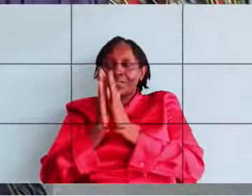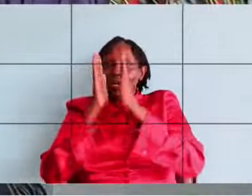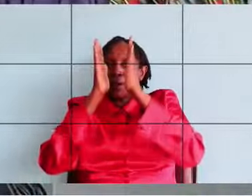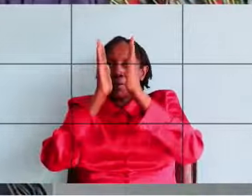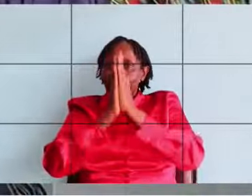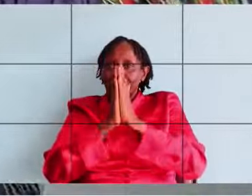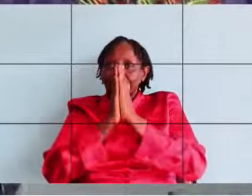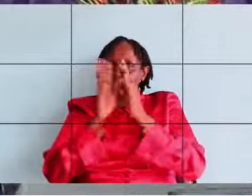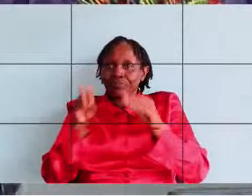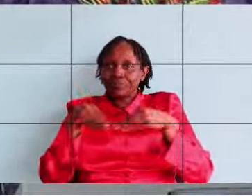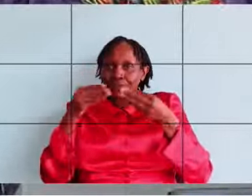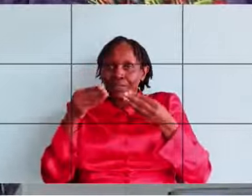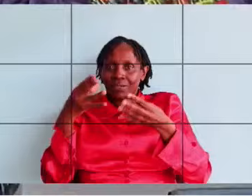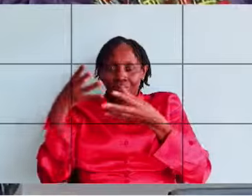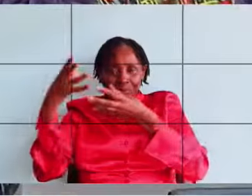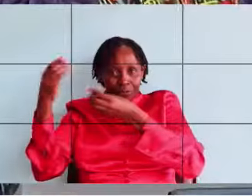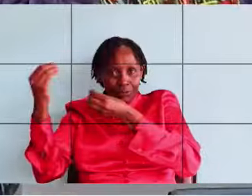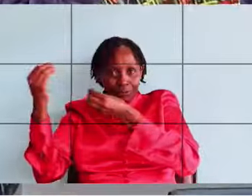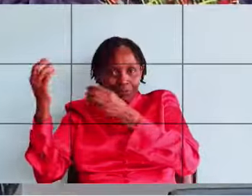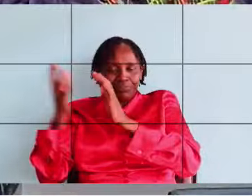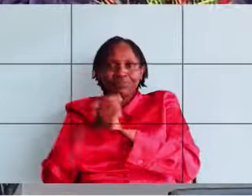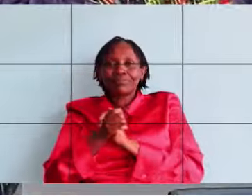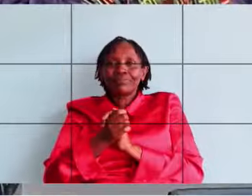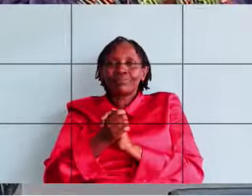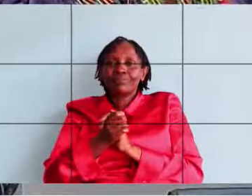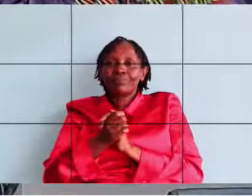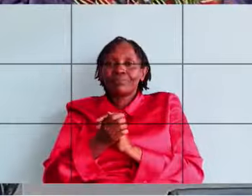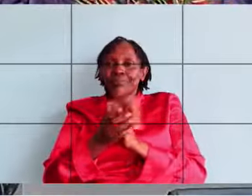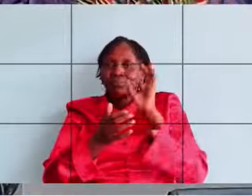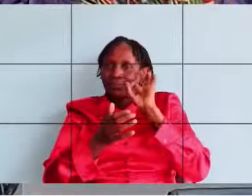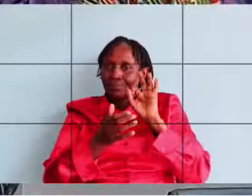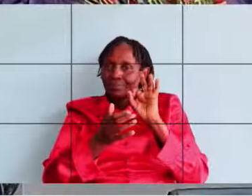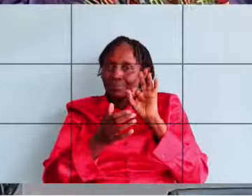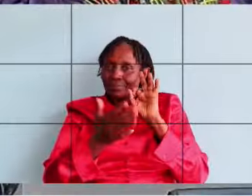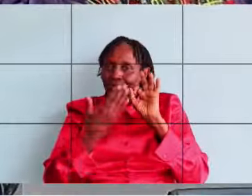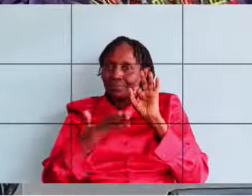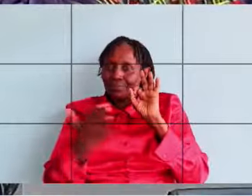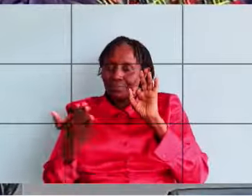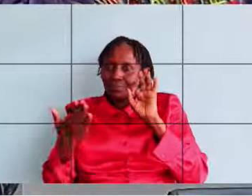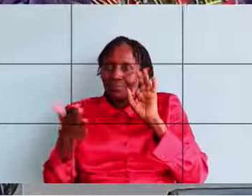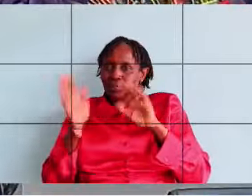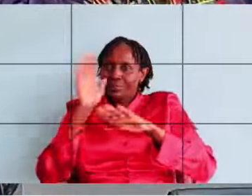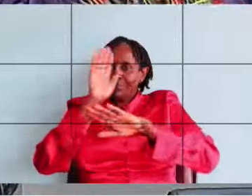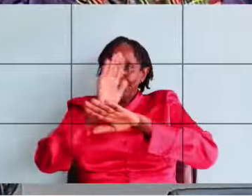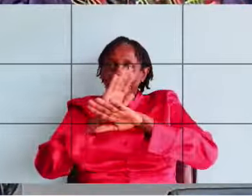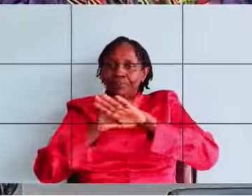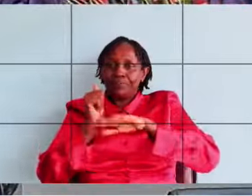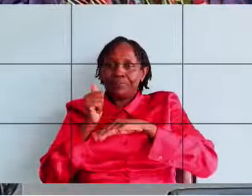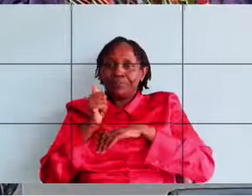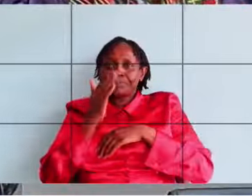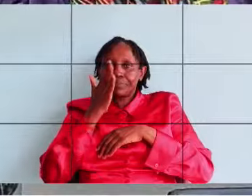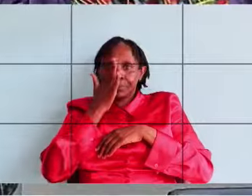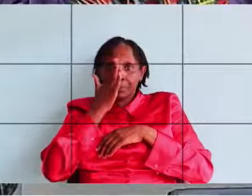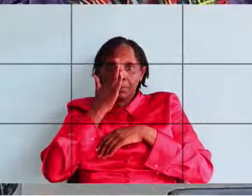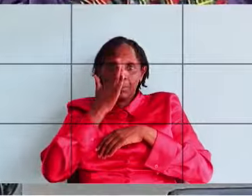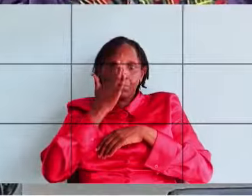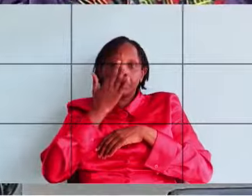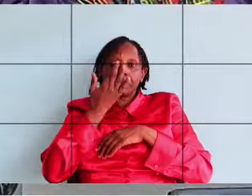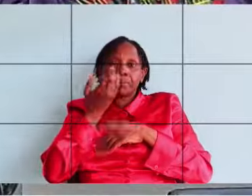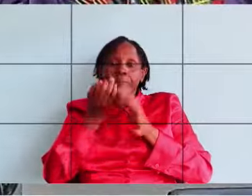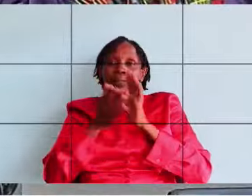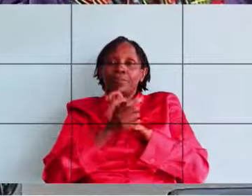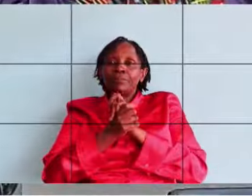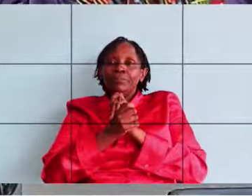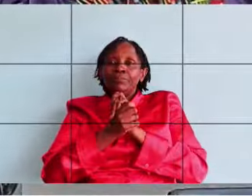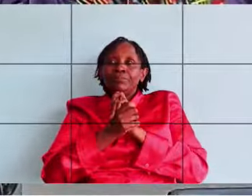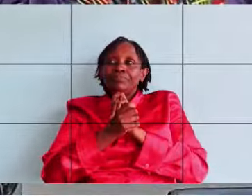reminder that indeed we have been called to a great calling. Reminds me of this hymn, Guide